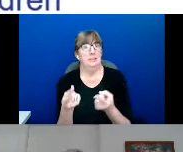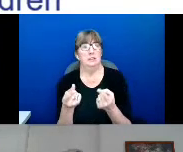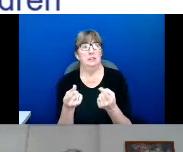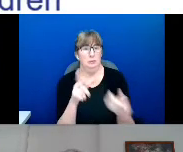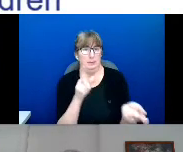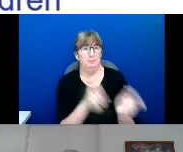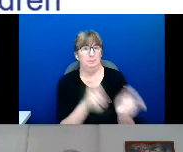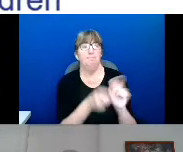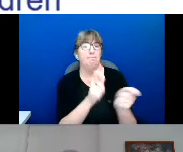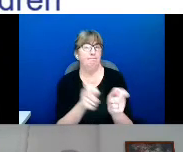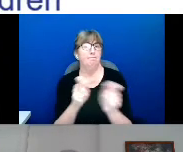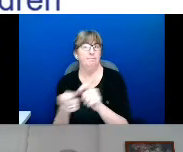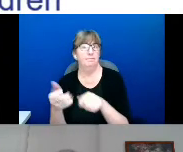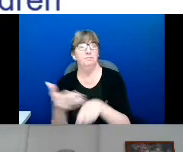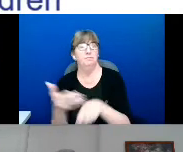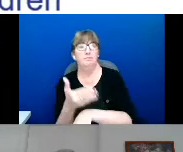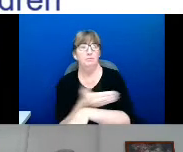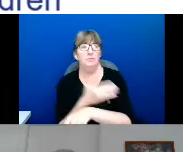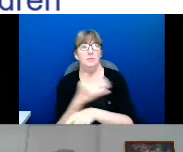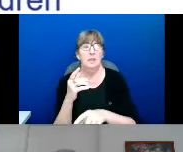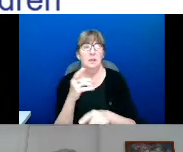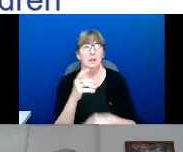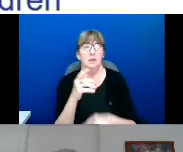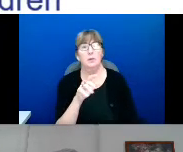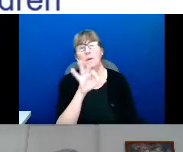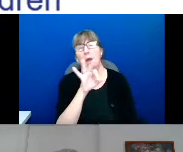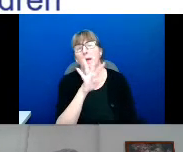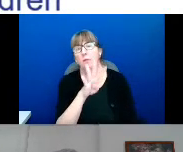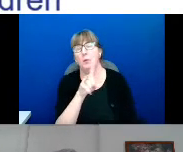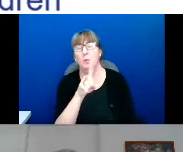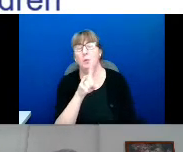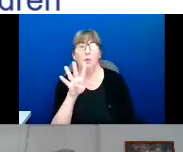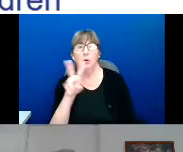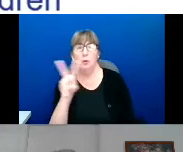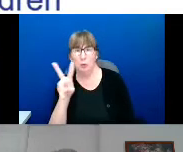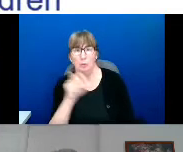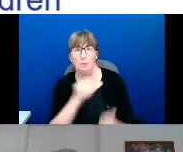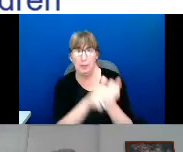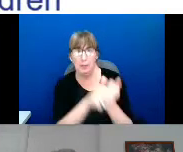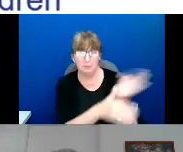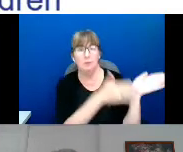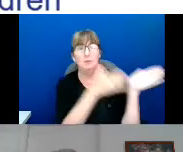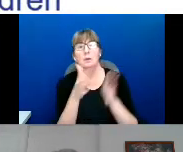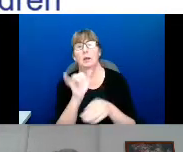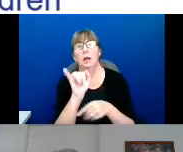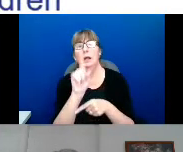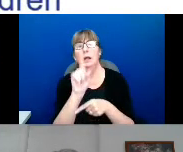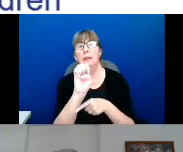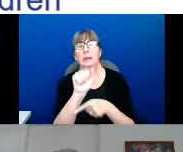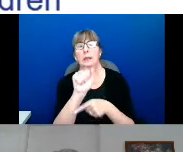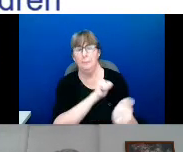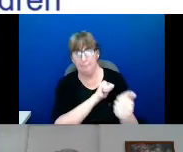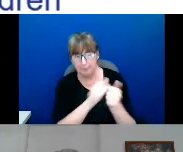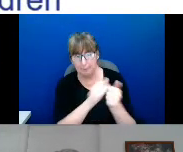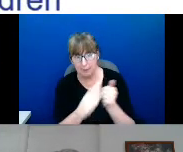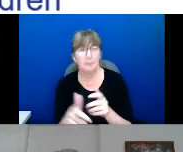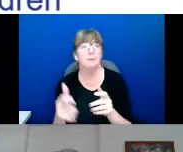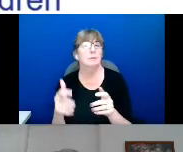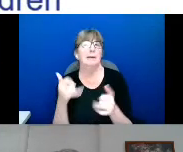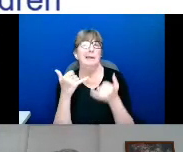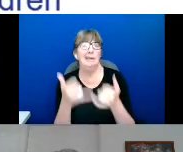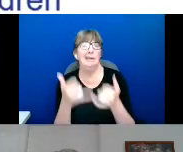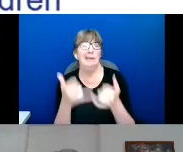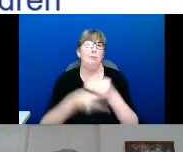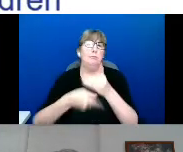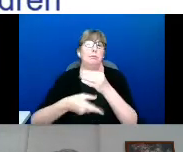ID, or after 94142, then IDEA came along, and there have been several iterations of that. And in my opinion, there have been improvements to